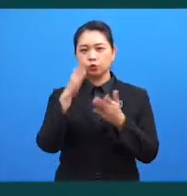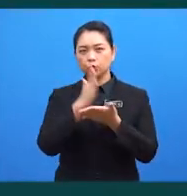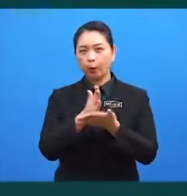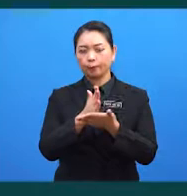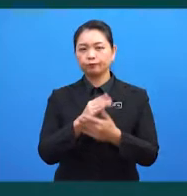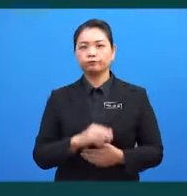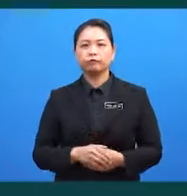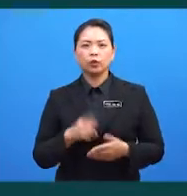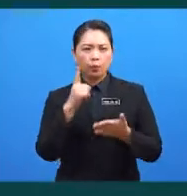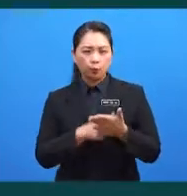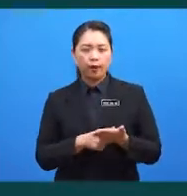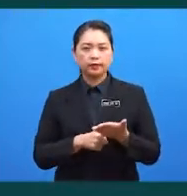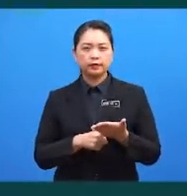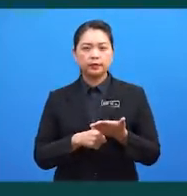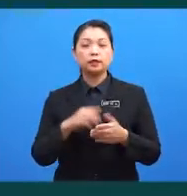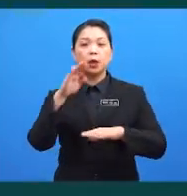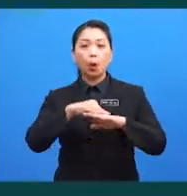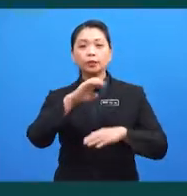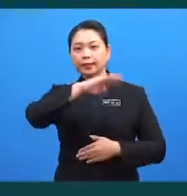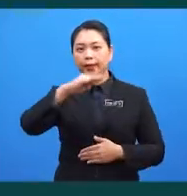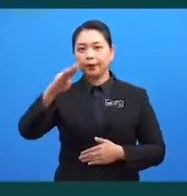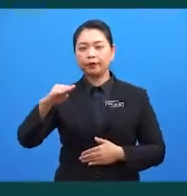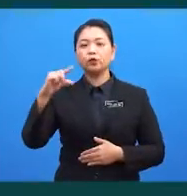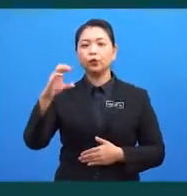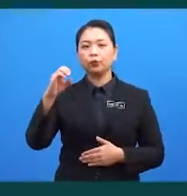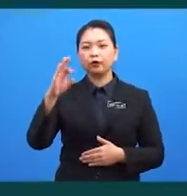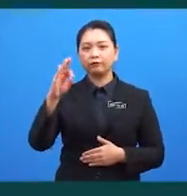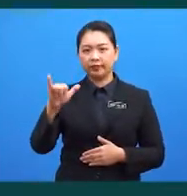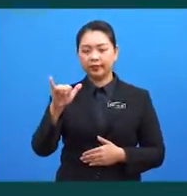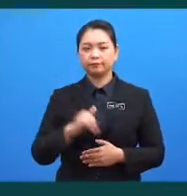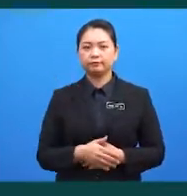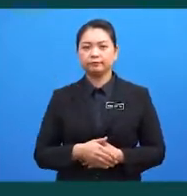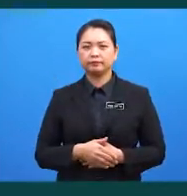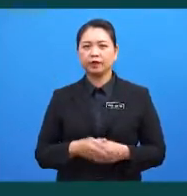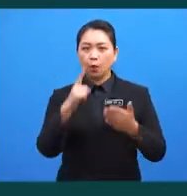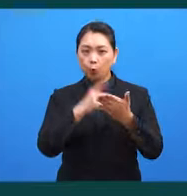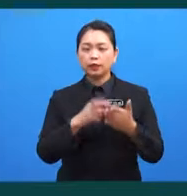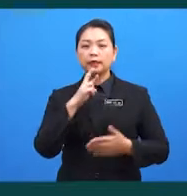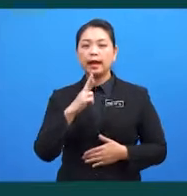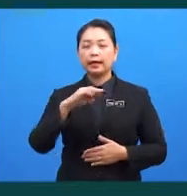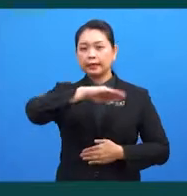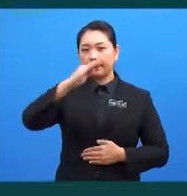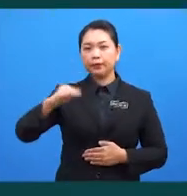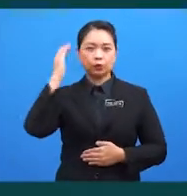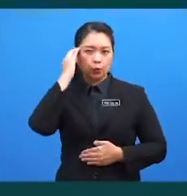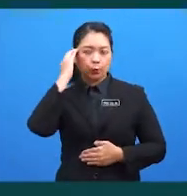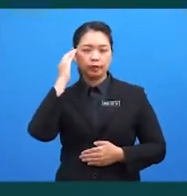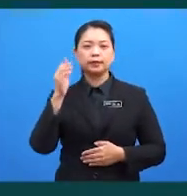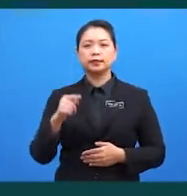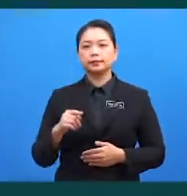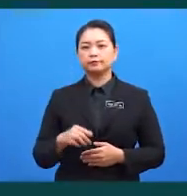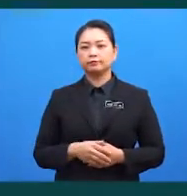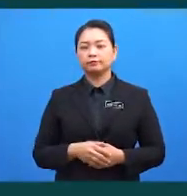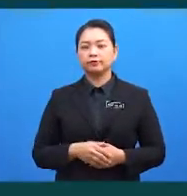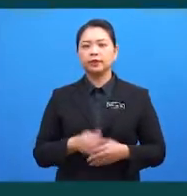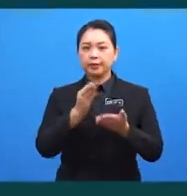What did she call the camel she rode? Goofy. What are camels known as? Ships